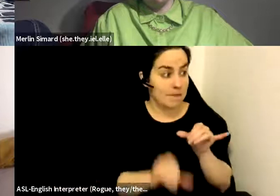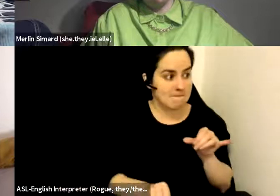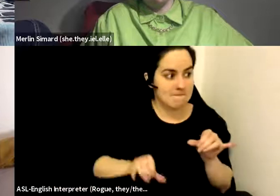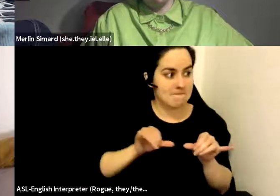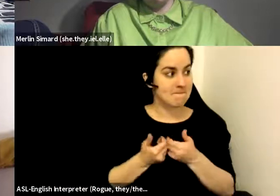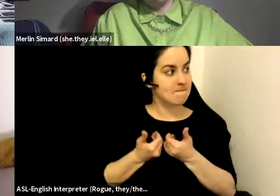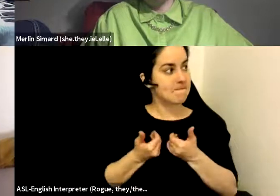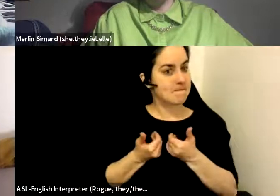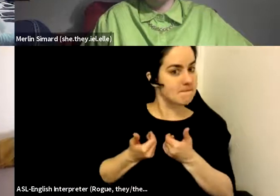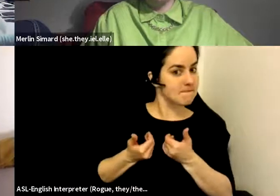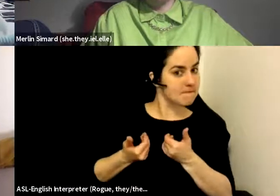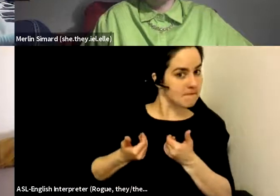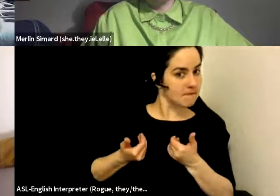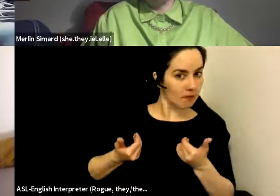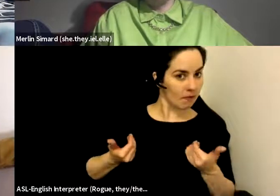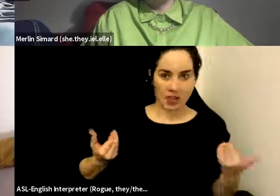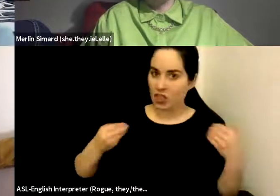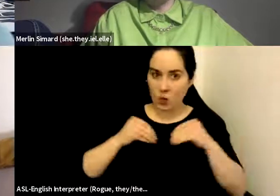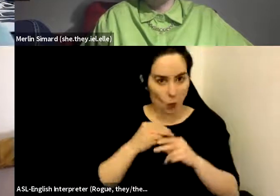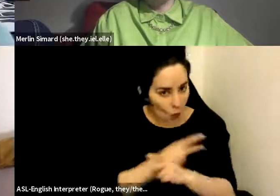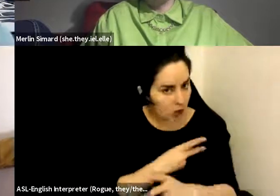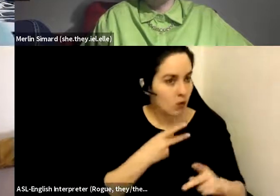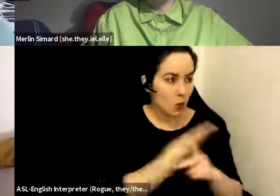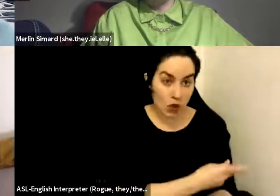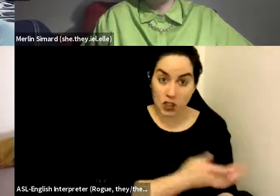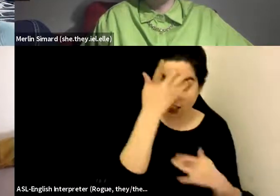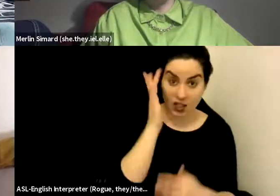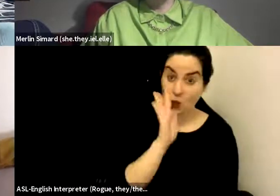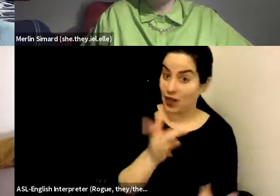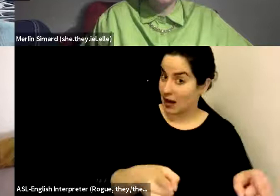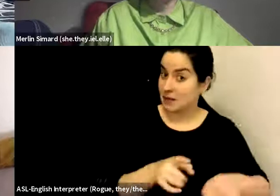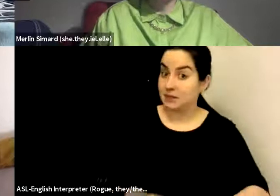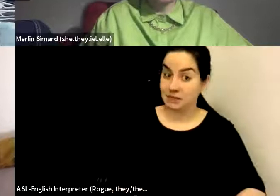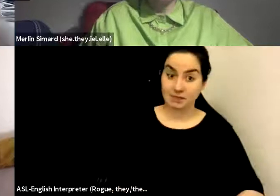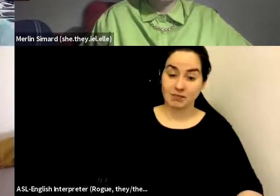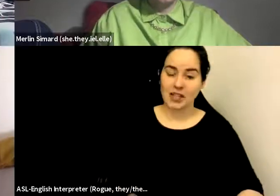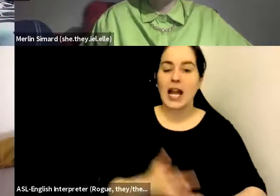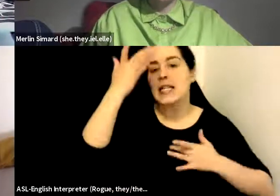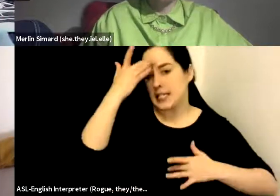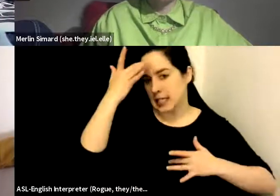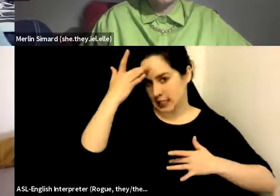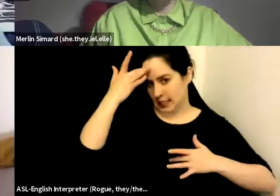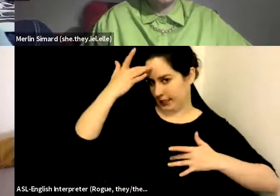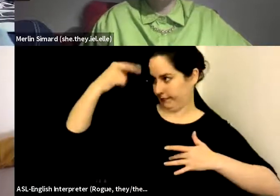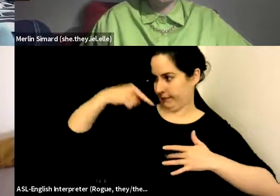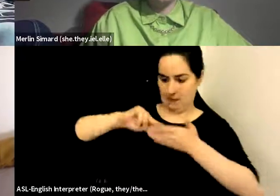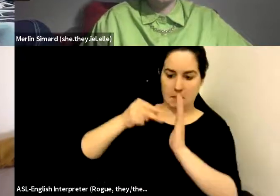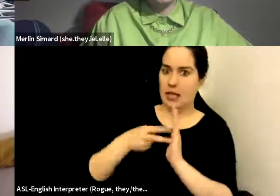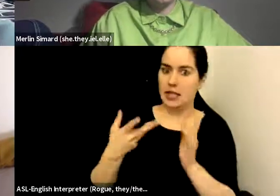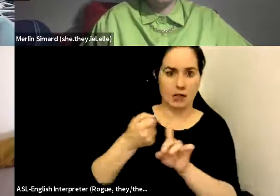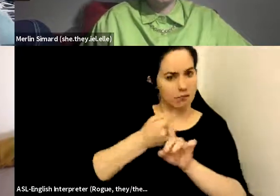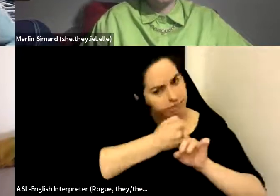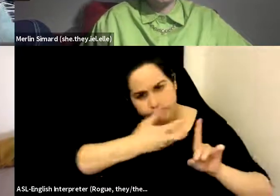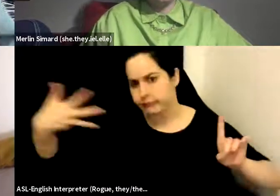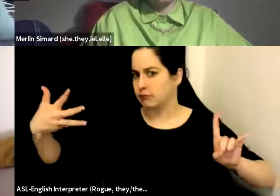it, the more sickness is going to happen, I think. And sickness means so many things, right? It can